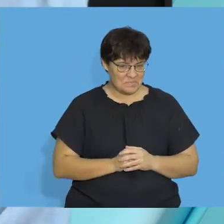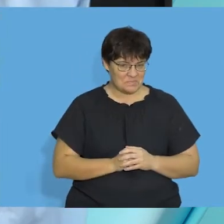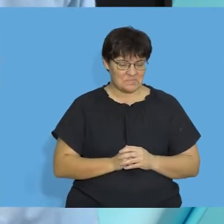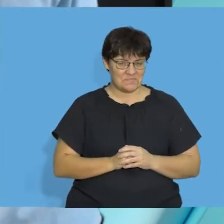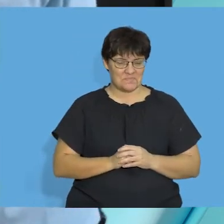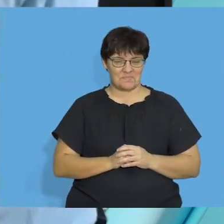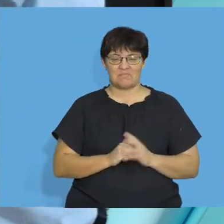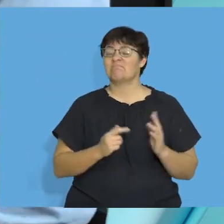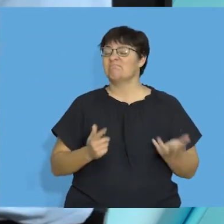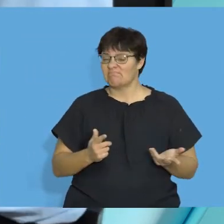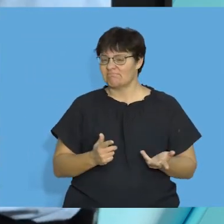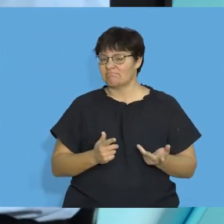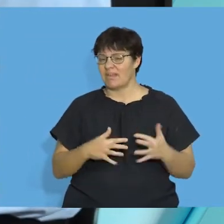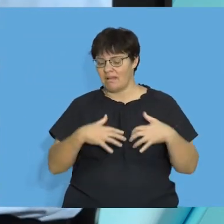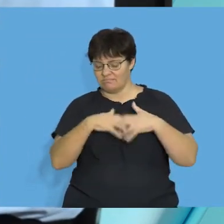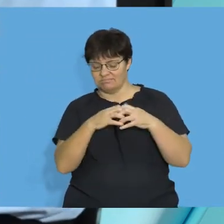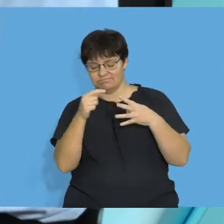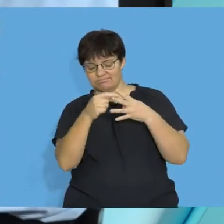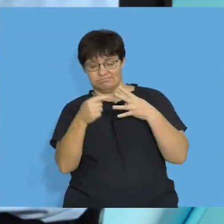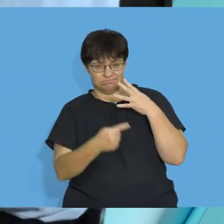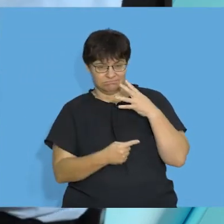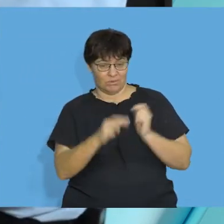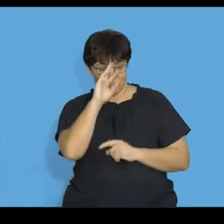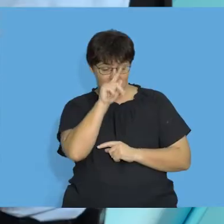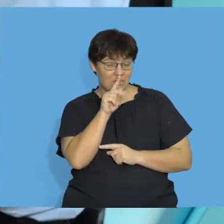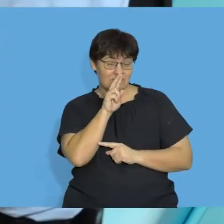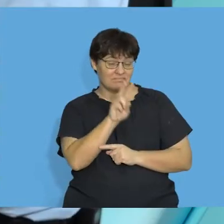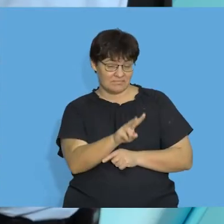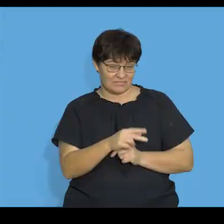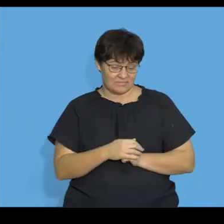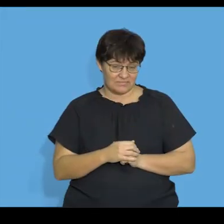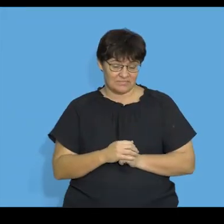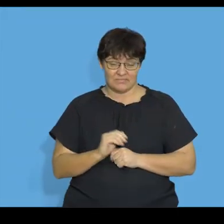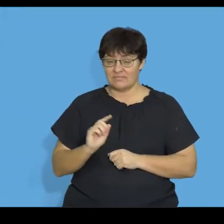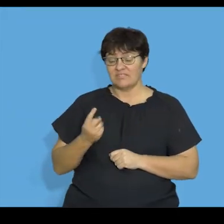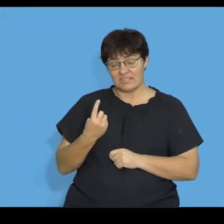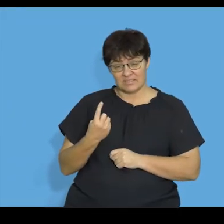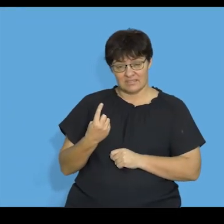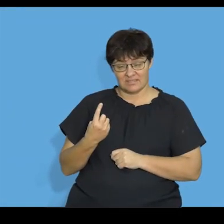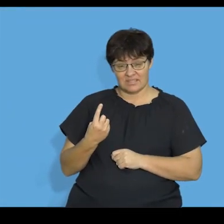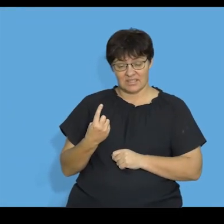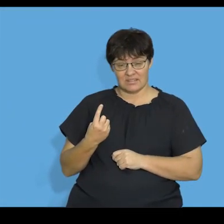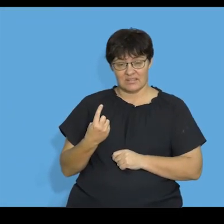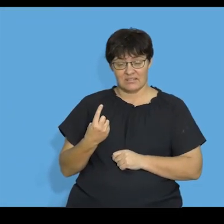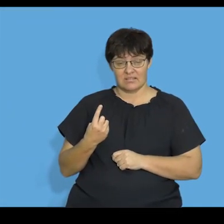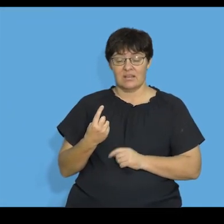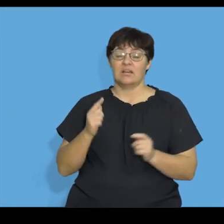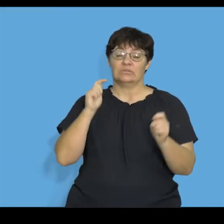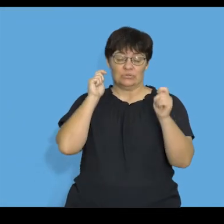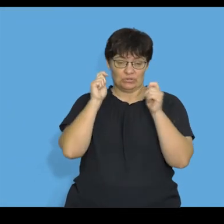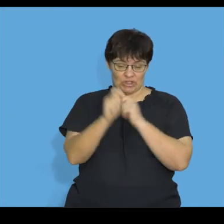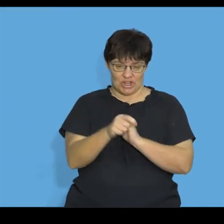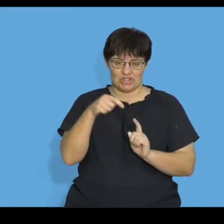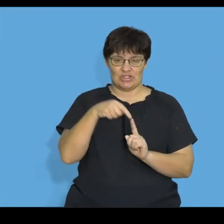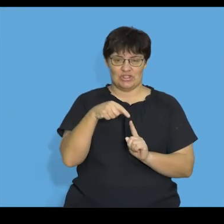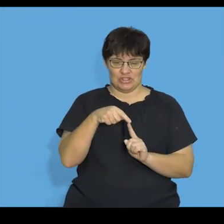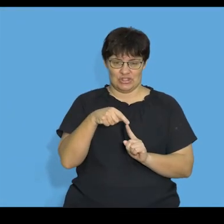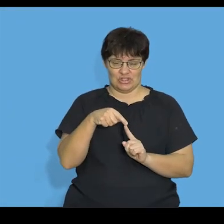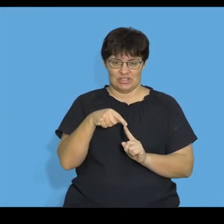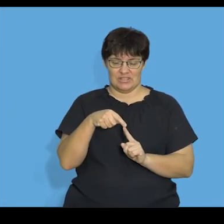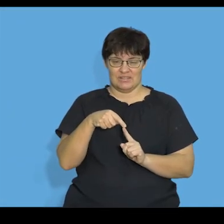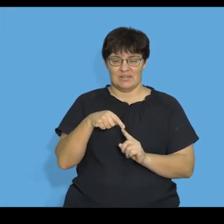things together. Remember, the order that we recognize is, first of all, there's got to be a change in magnetic